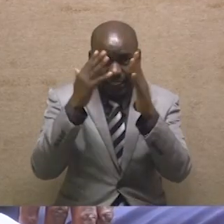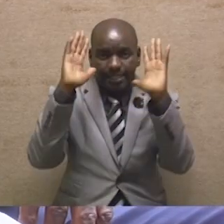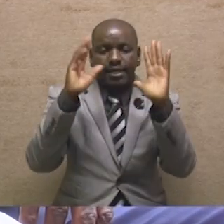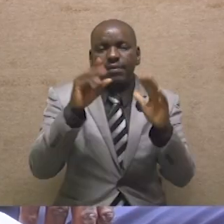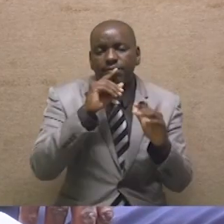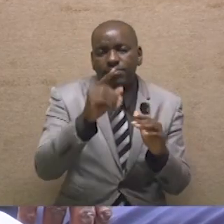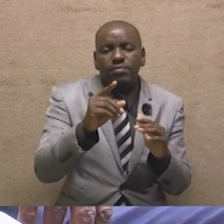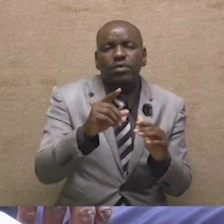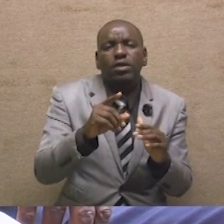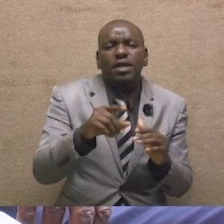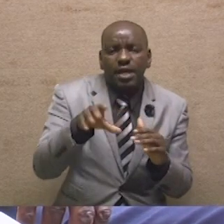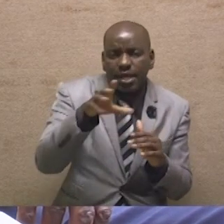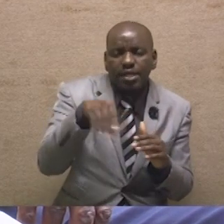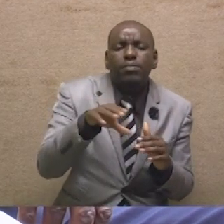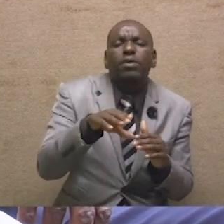government policy is clear.